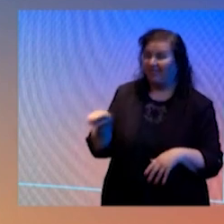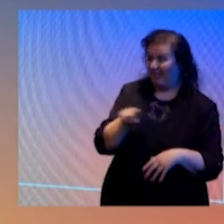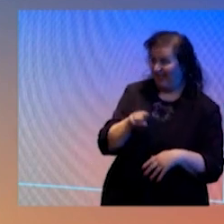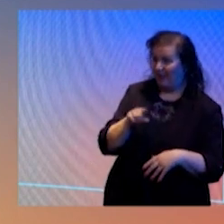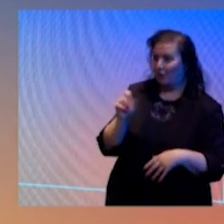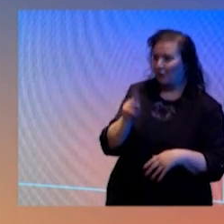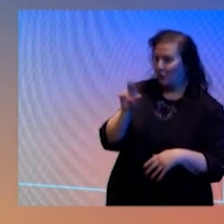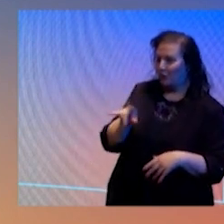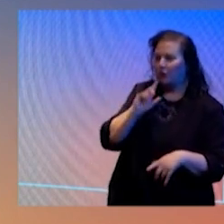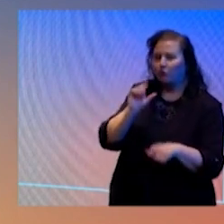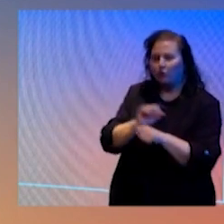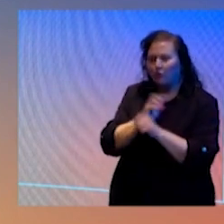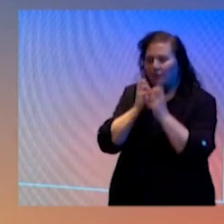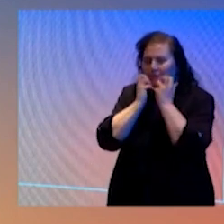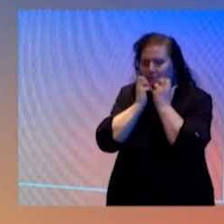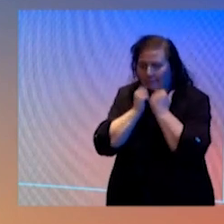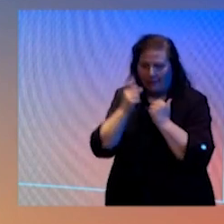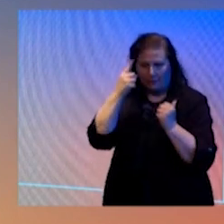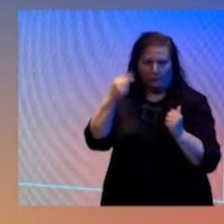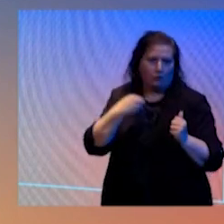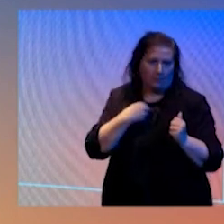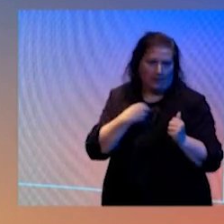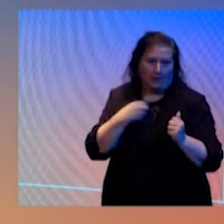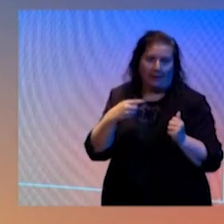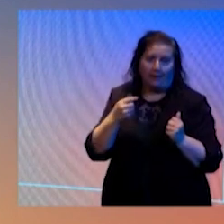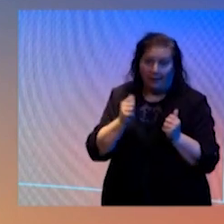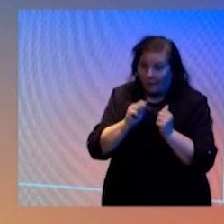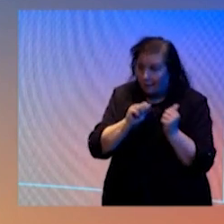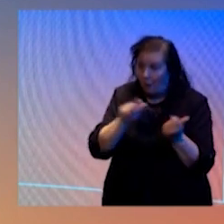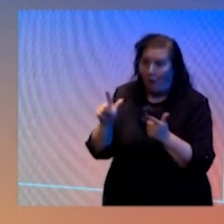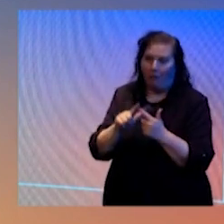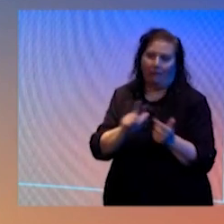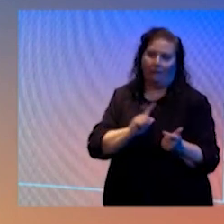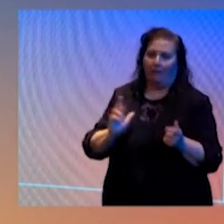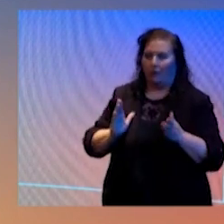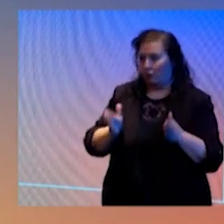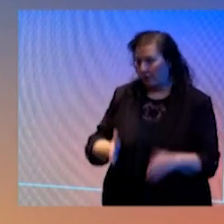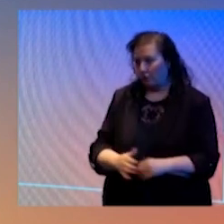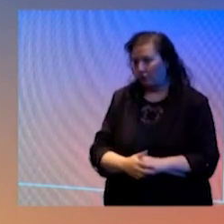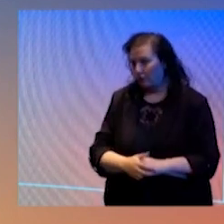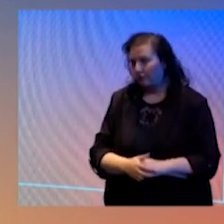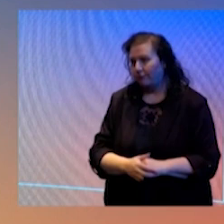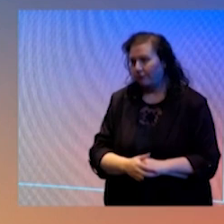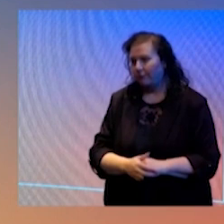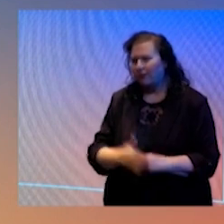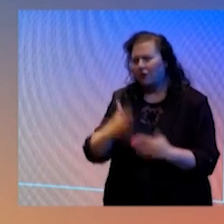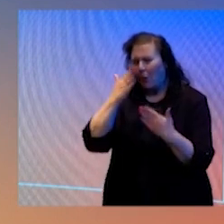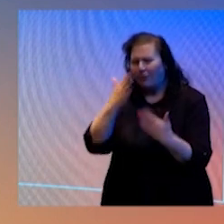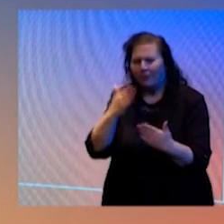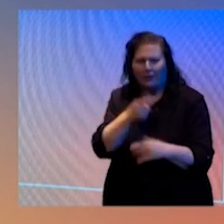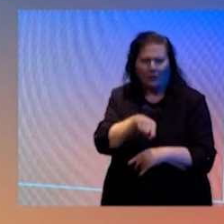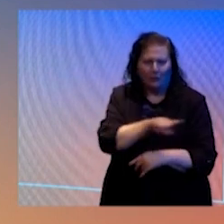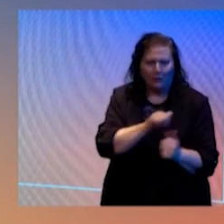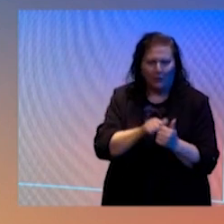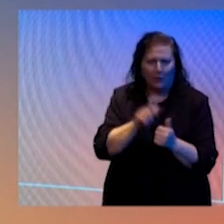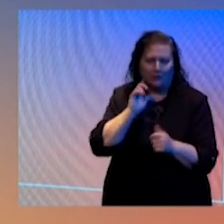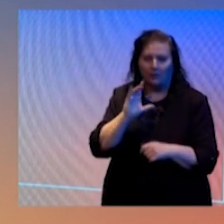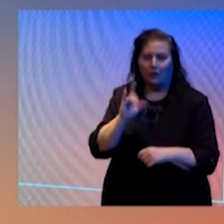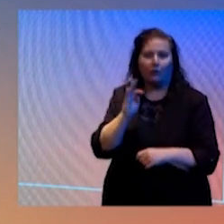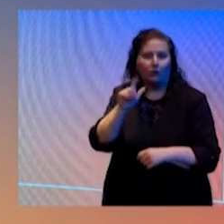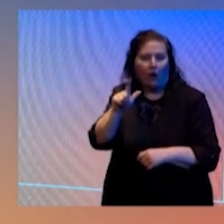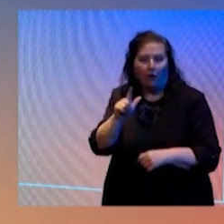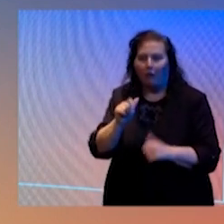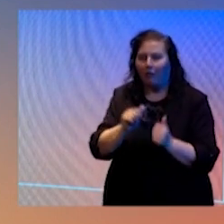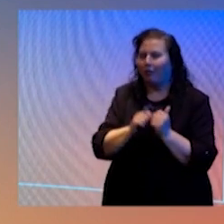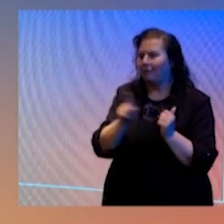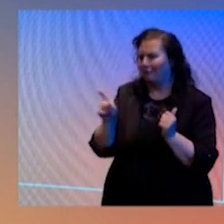really, really matters to me and to our entire legislature. And I want to thank the leaders of our legislature. Carl Heastie, a